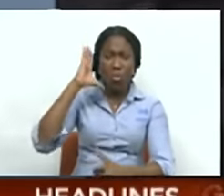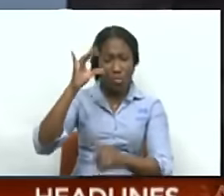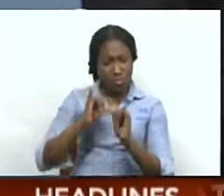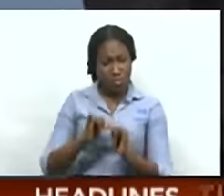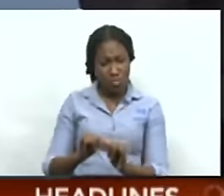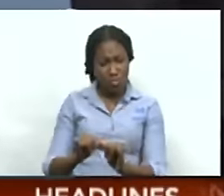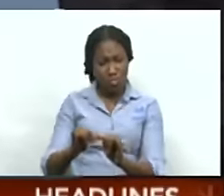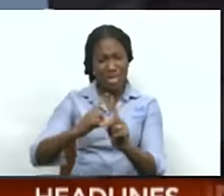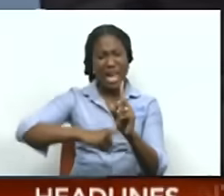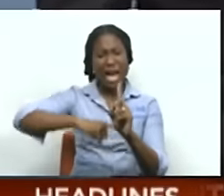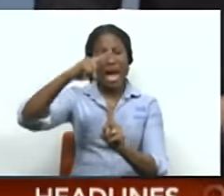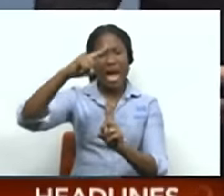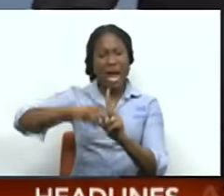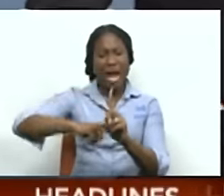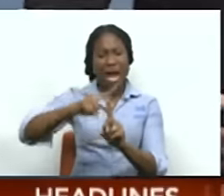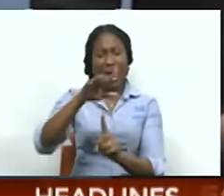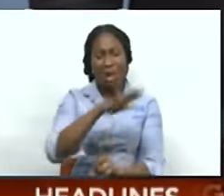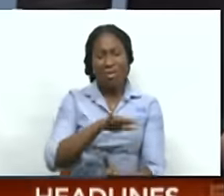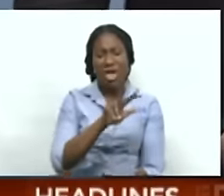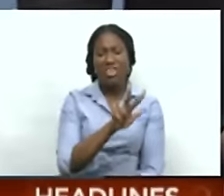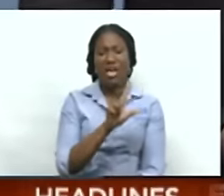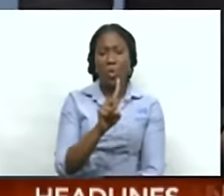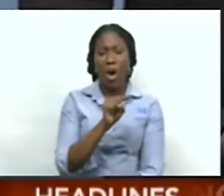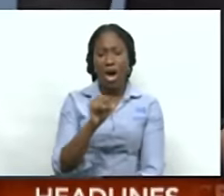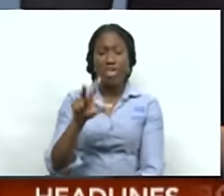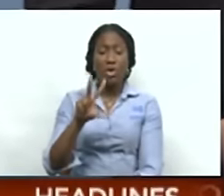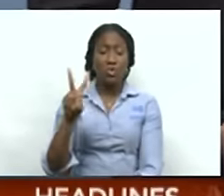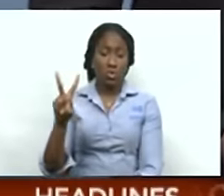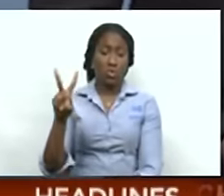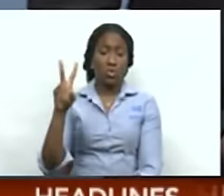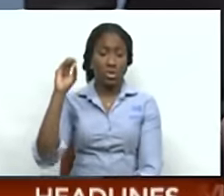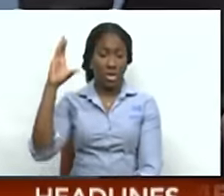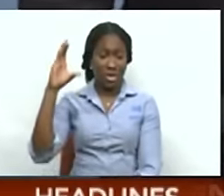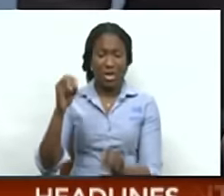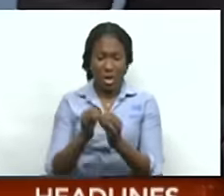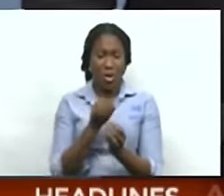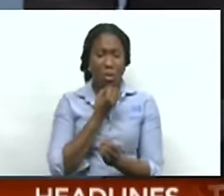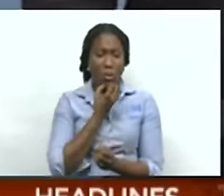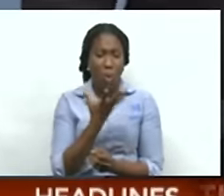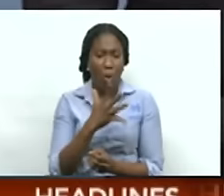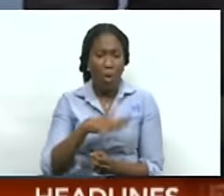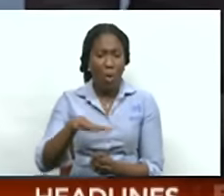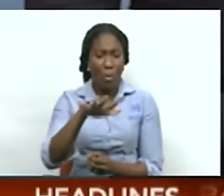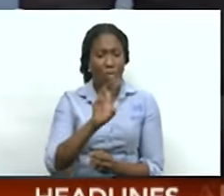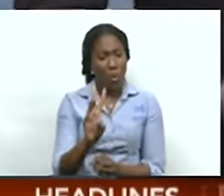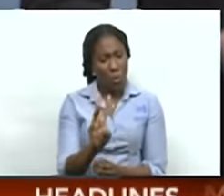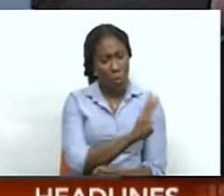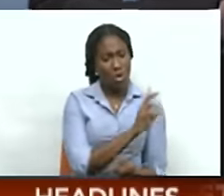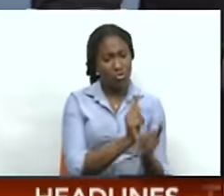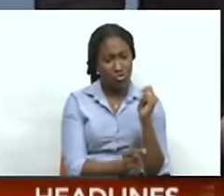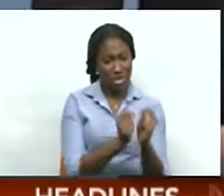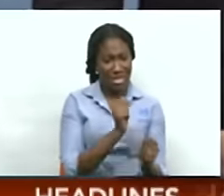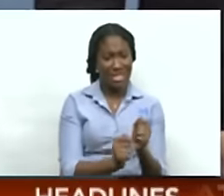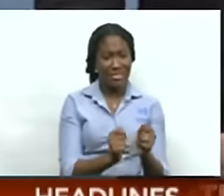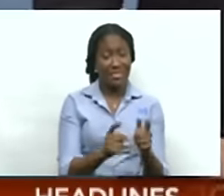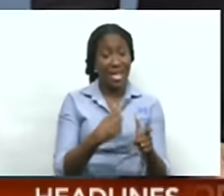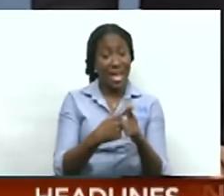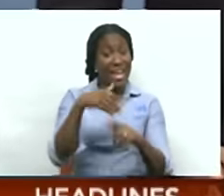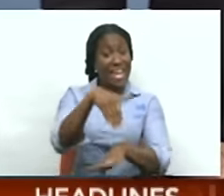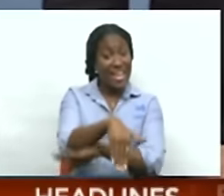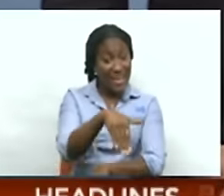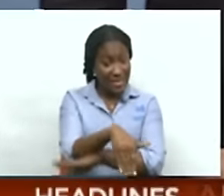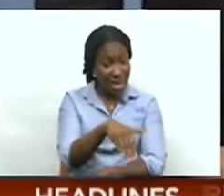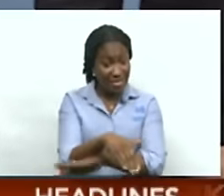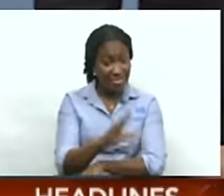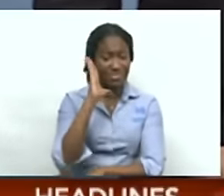in between 31 and 32 degrees, a bit warmer across western parts of Trinidad. By the evening hours, though, we will be seeing an increase in